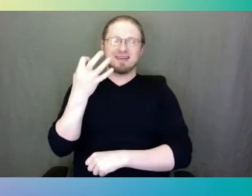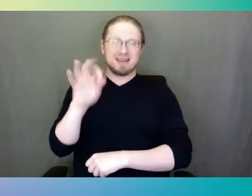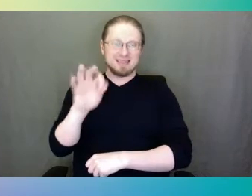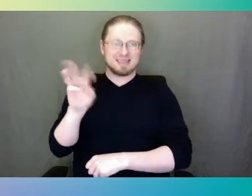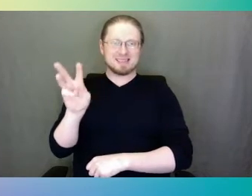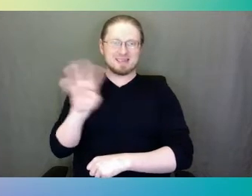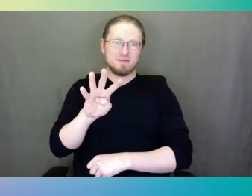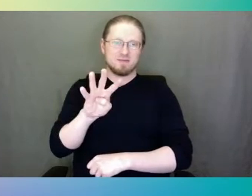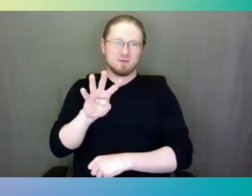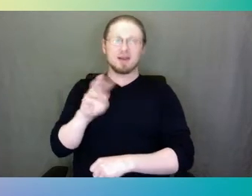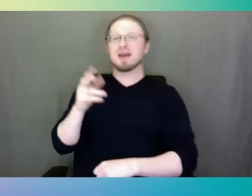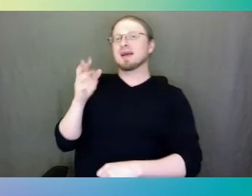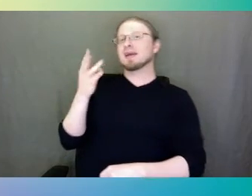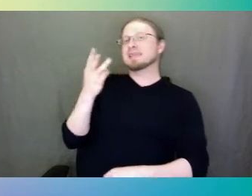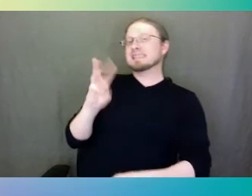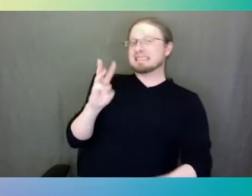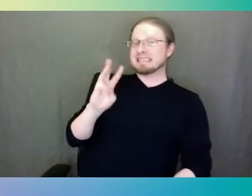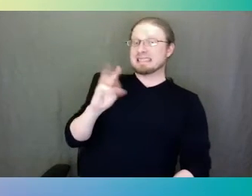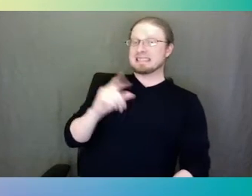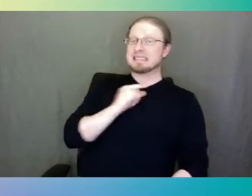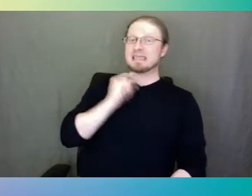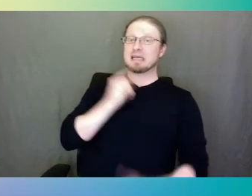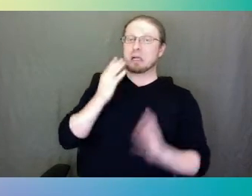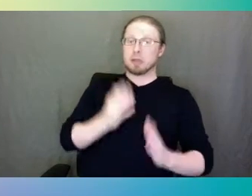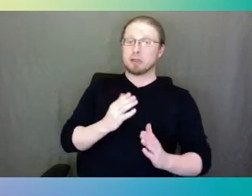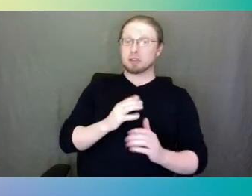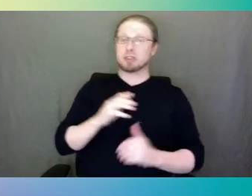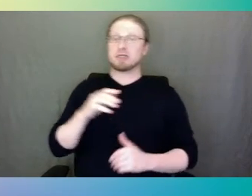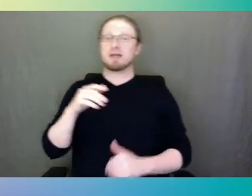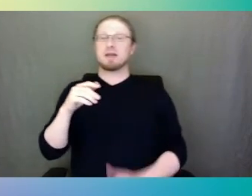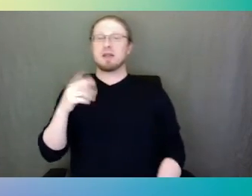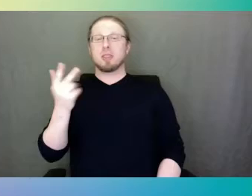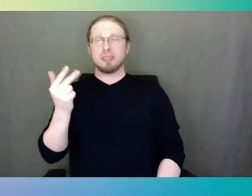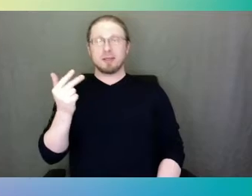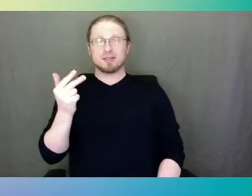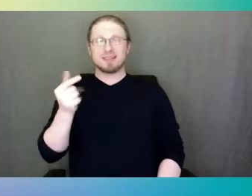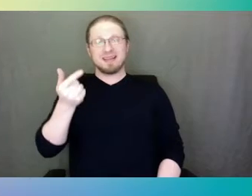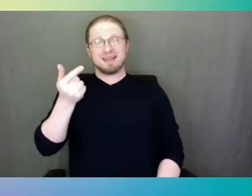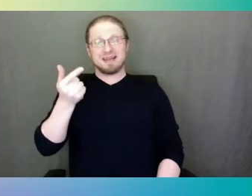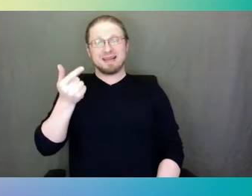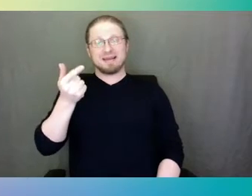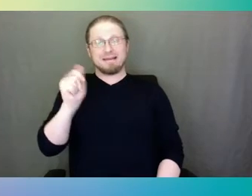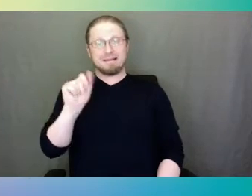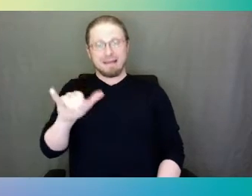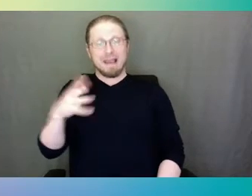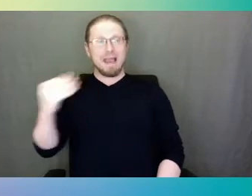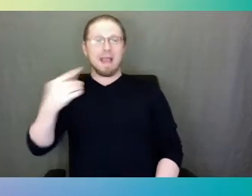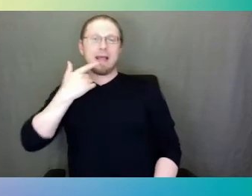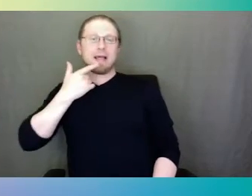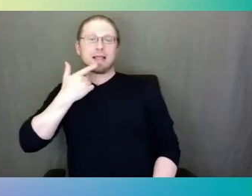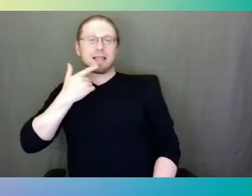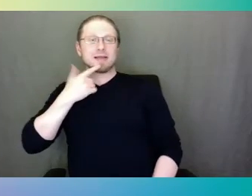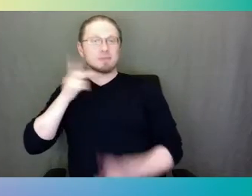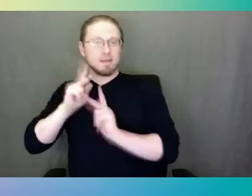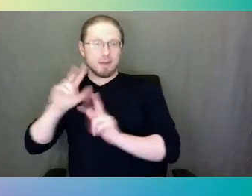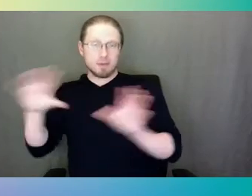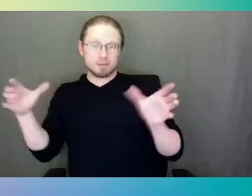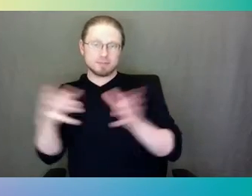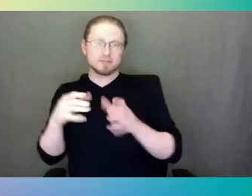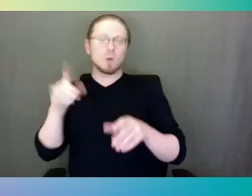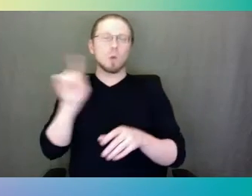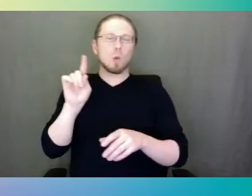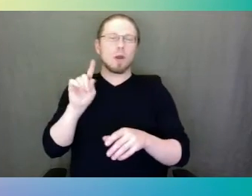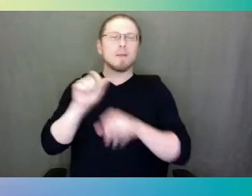13 gay and lesbian members of the community go to Mount Tamalpais, just north of the city, over the bridge,